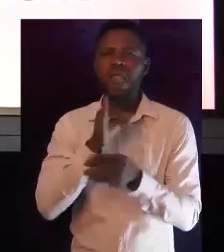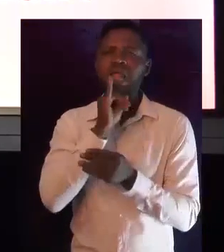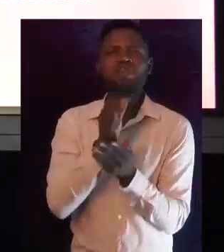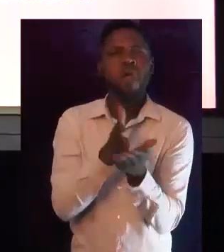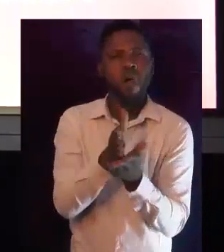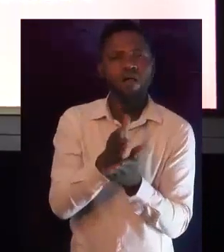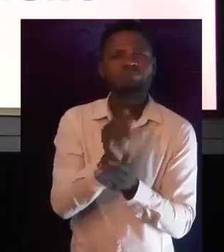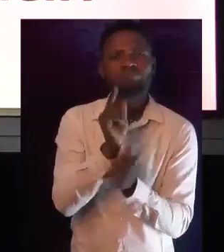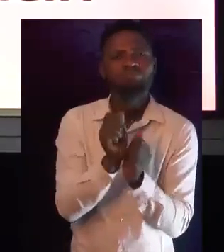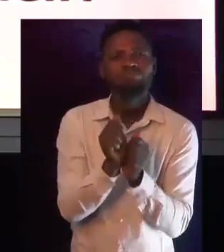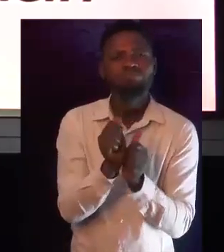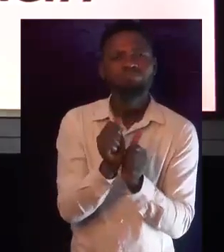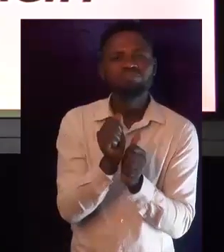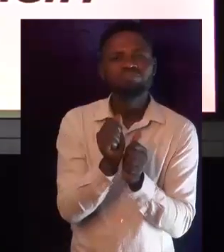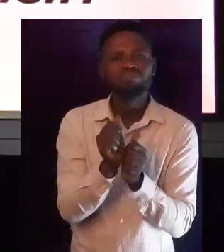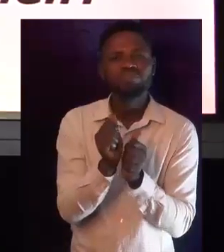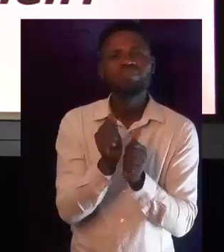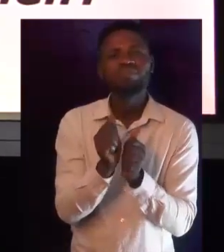correct?